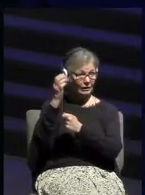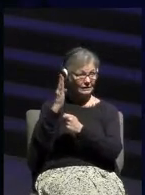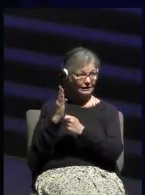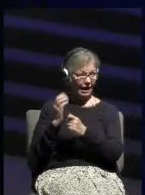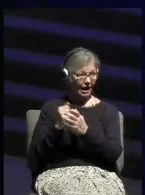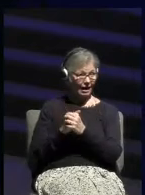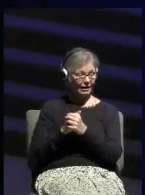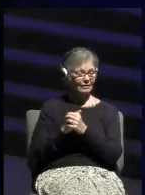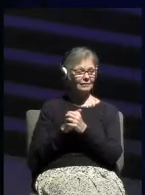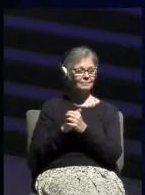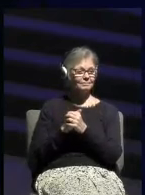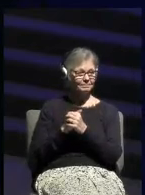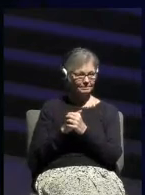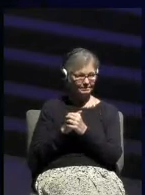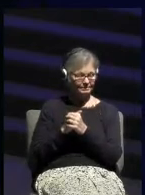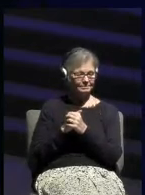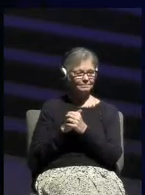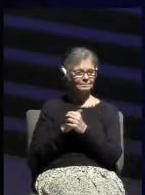You can trust Him.